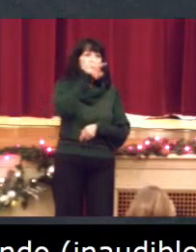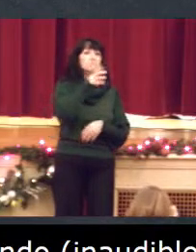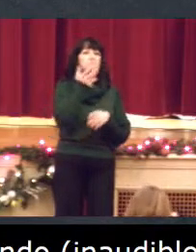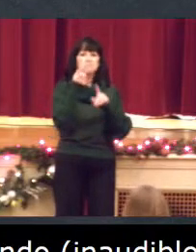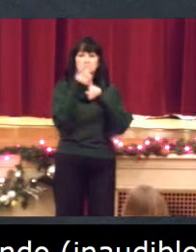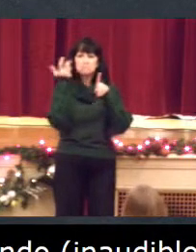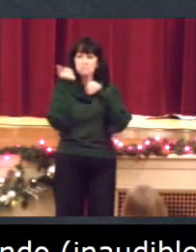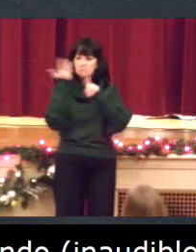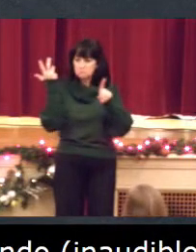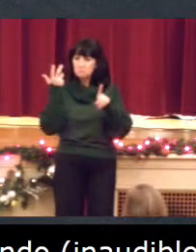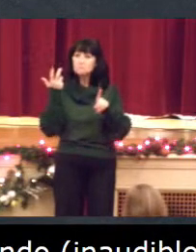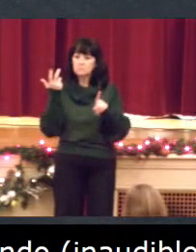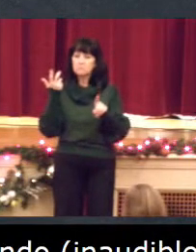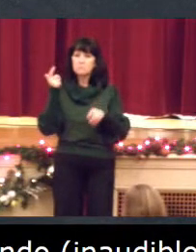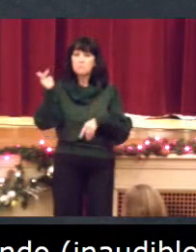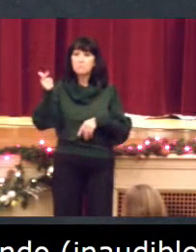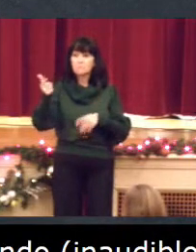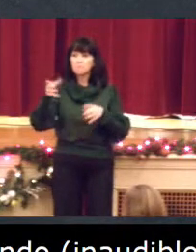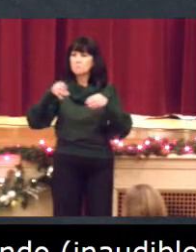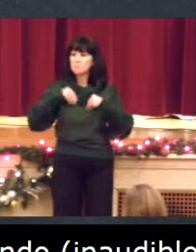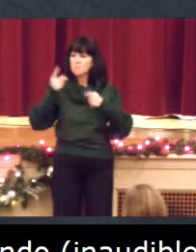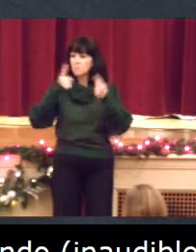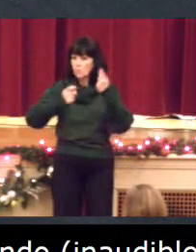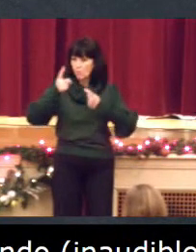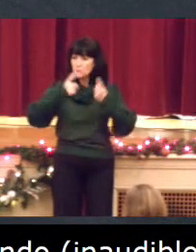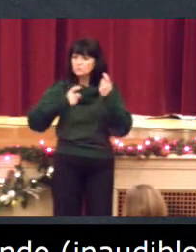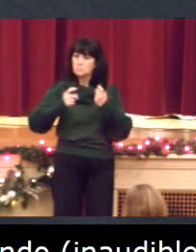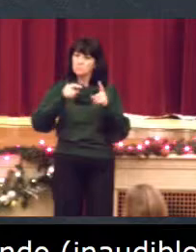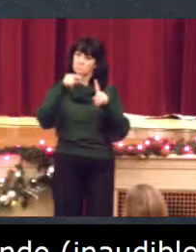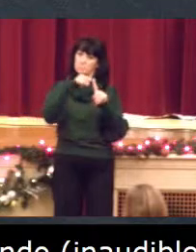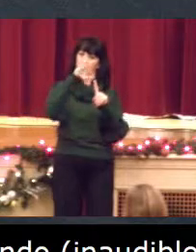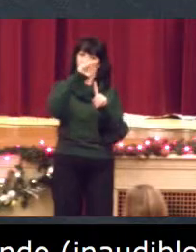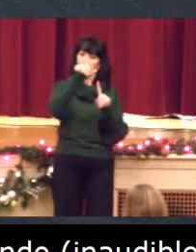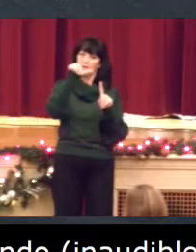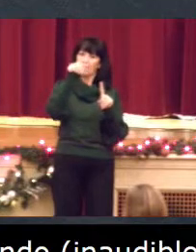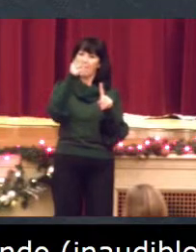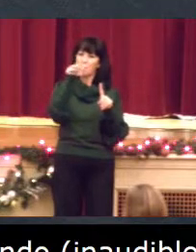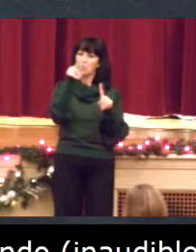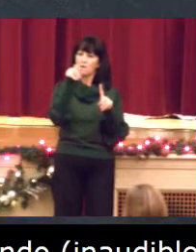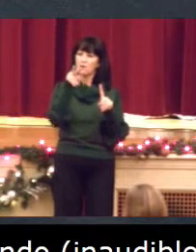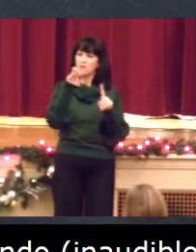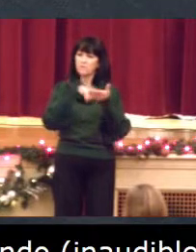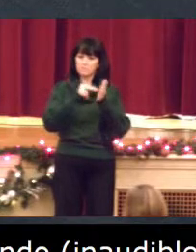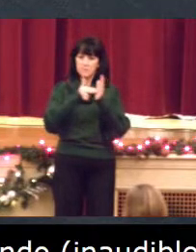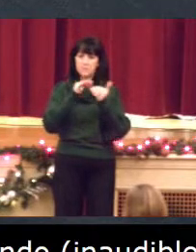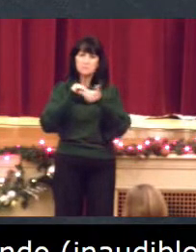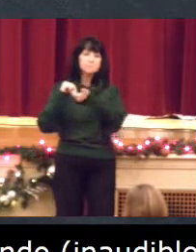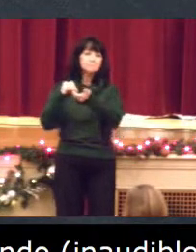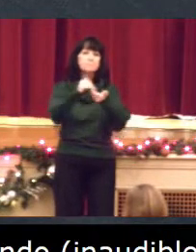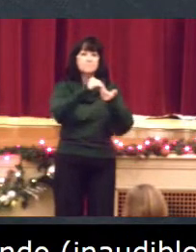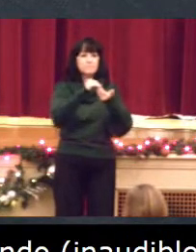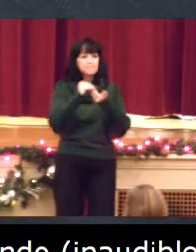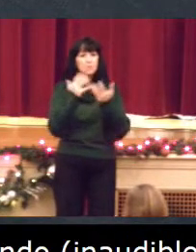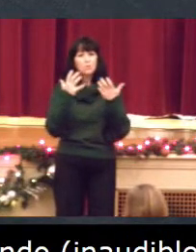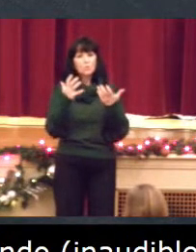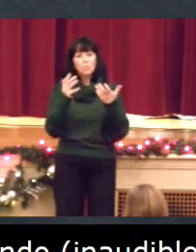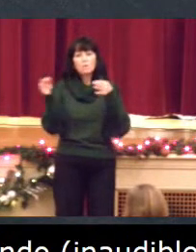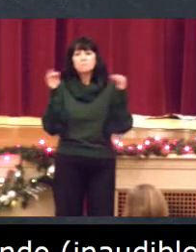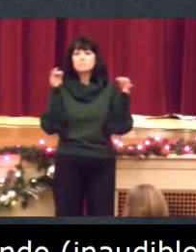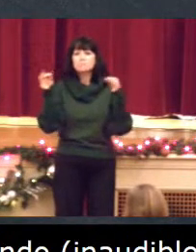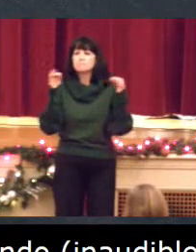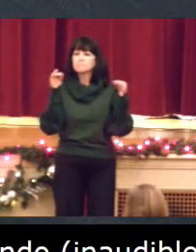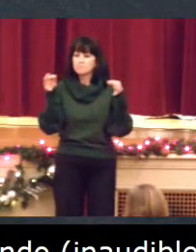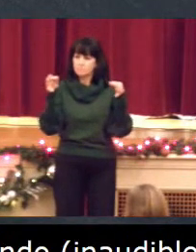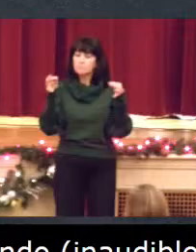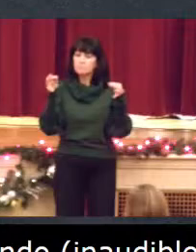with, it's exactly what it is, a collaborative. We're here, and we've had a number of meetings to talk about a framework that